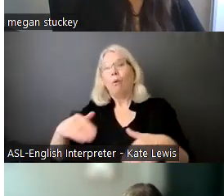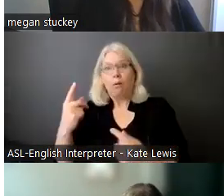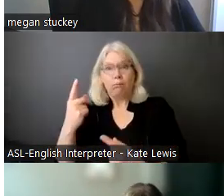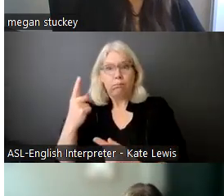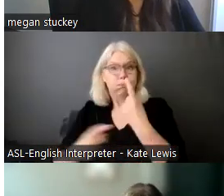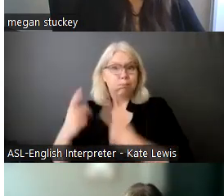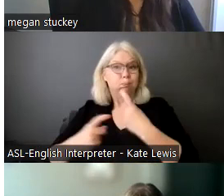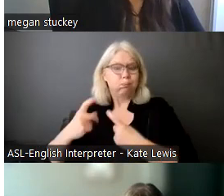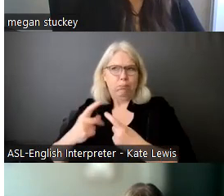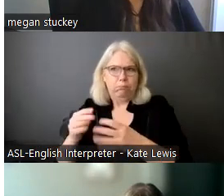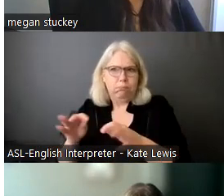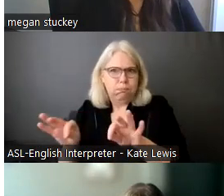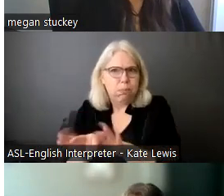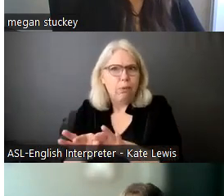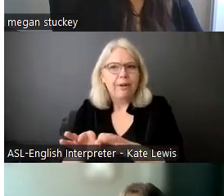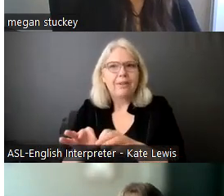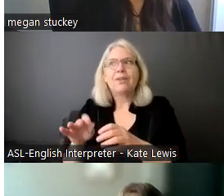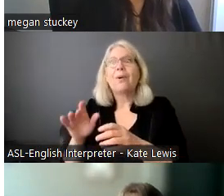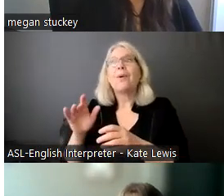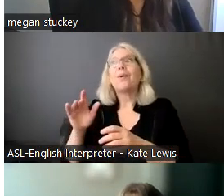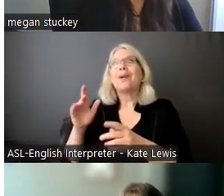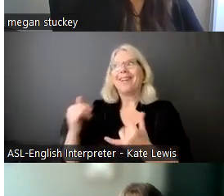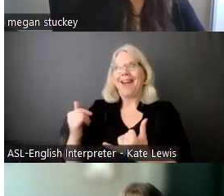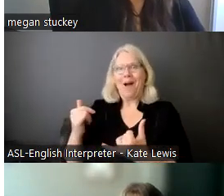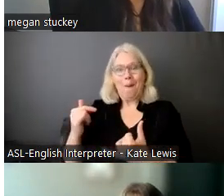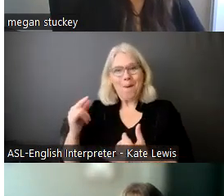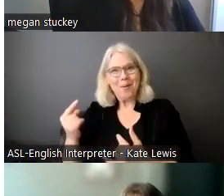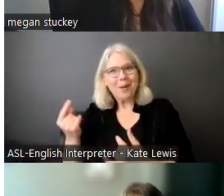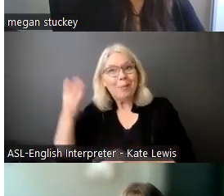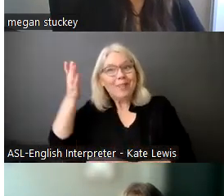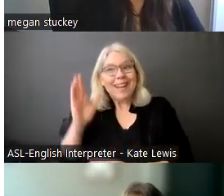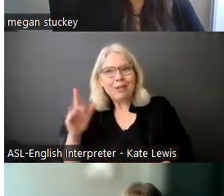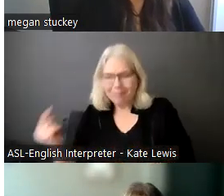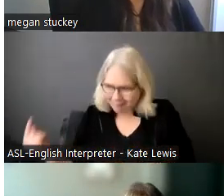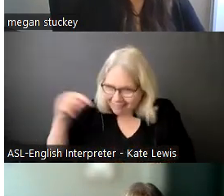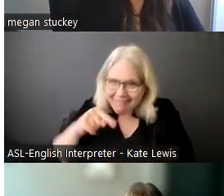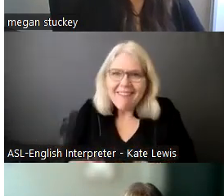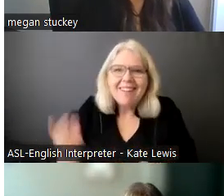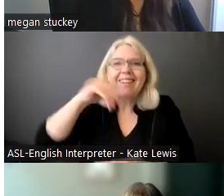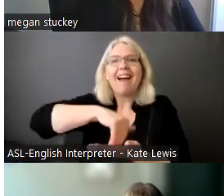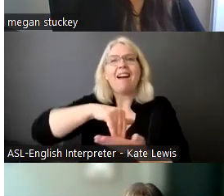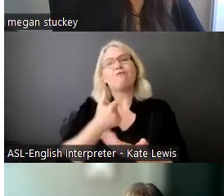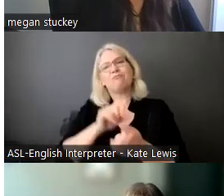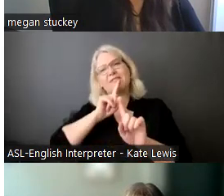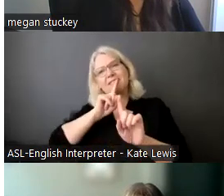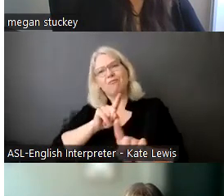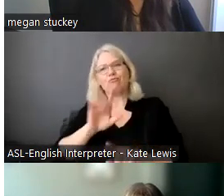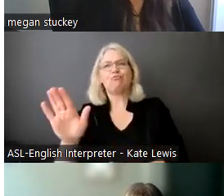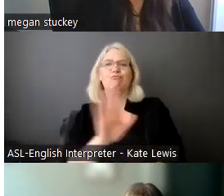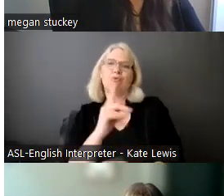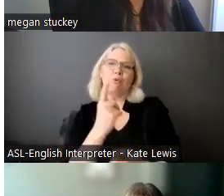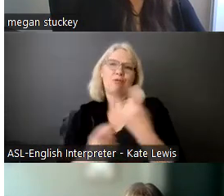important questions, and we want to thank our speakers for coming back to be able to go over some of those questions that